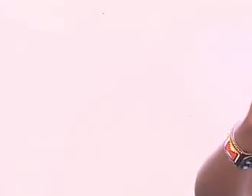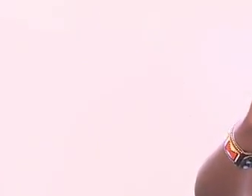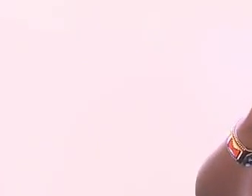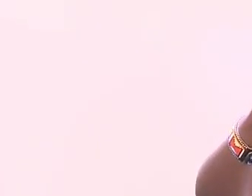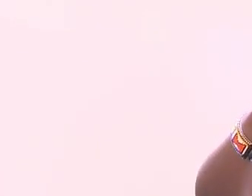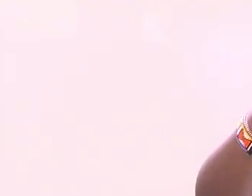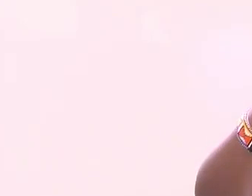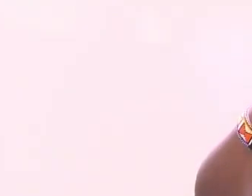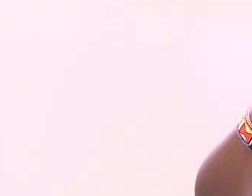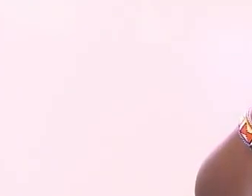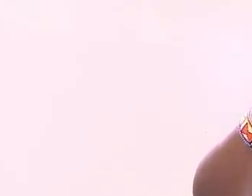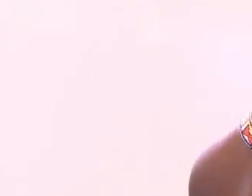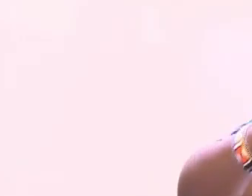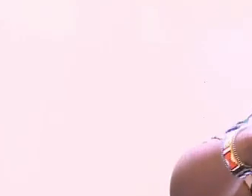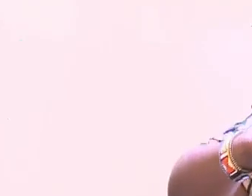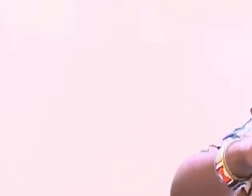WFC.